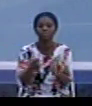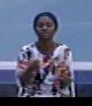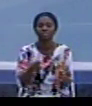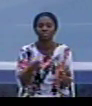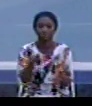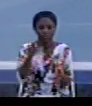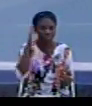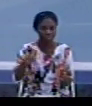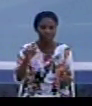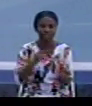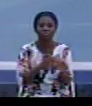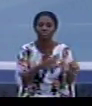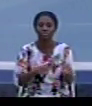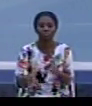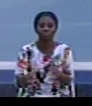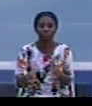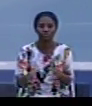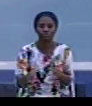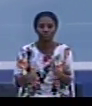Next testifier, please.